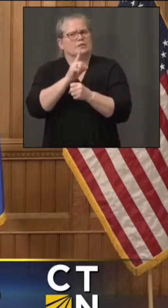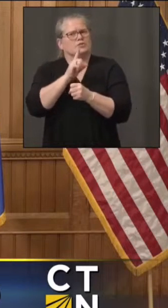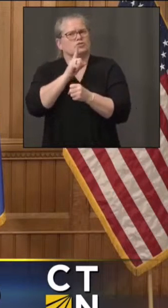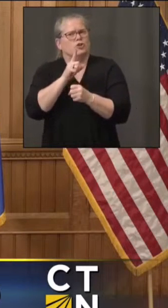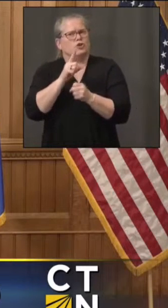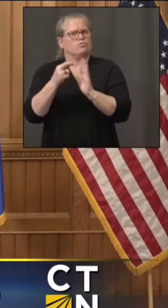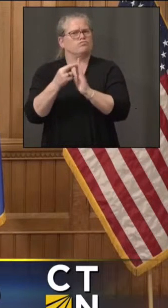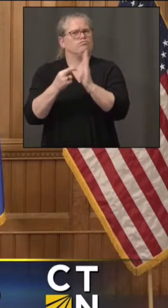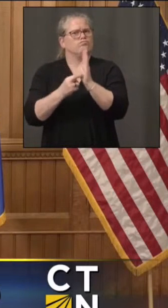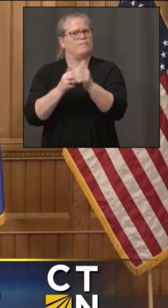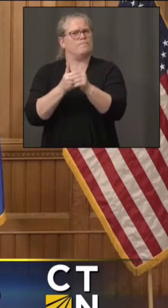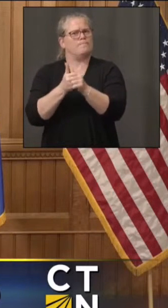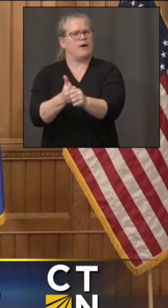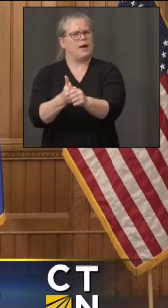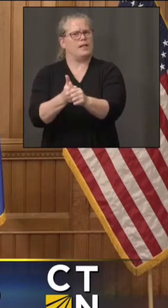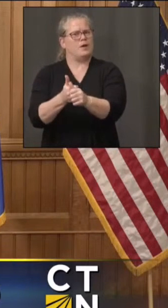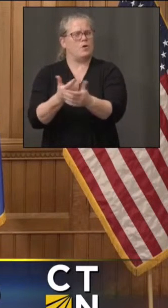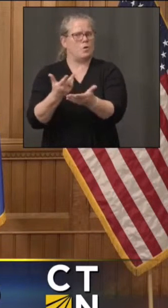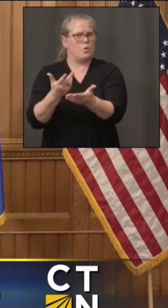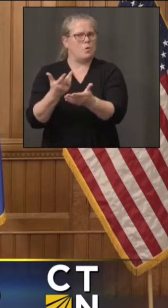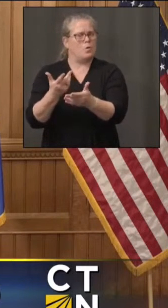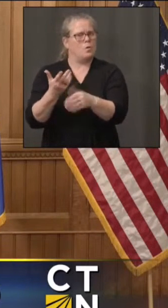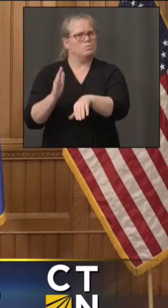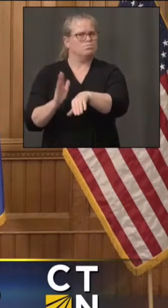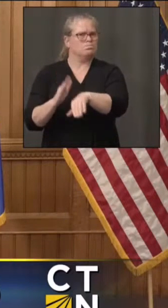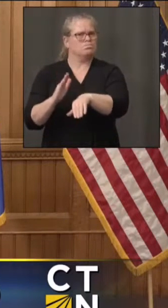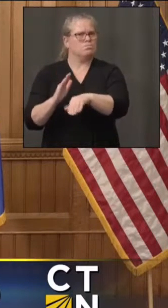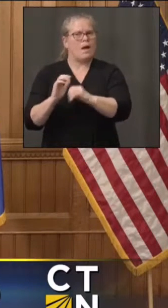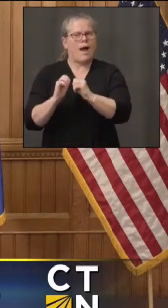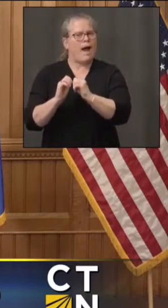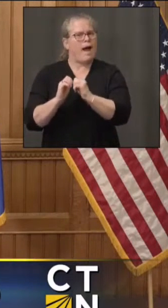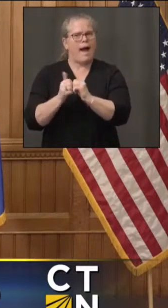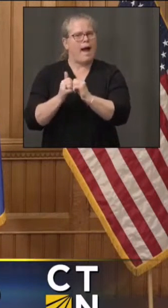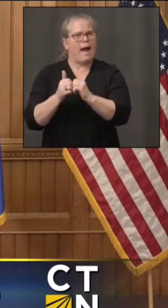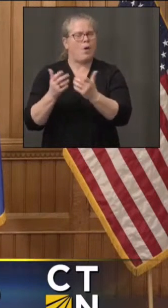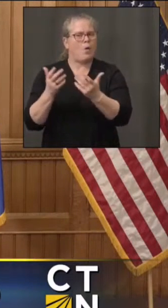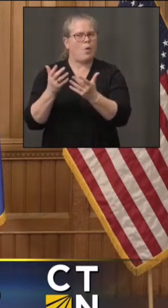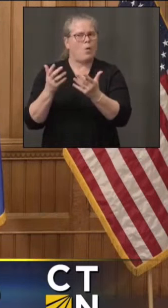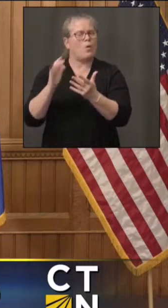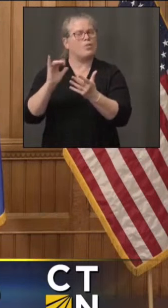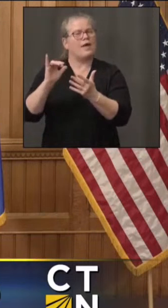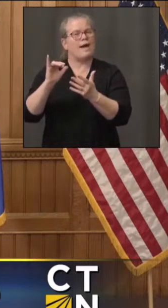rules that it has on the books to prevent this type of infection spread?